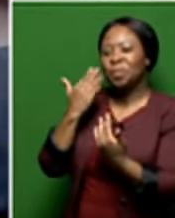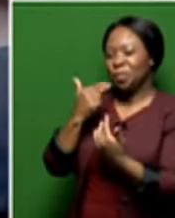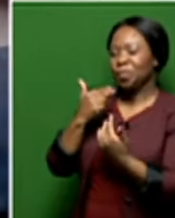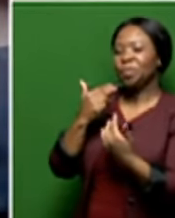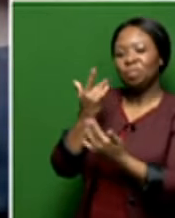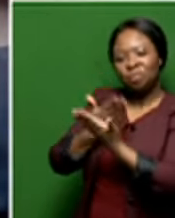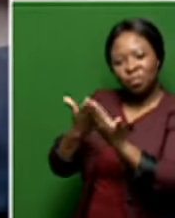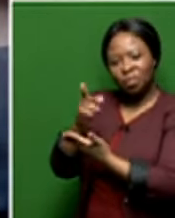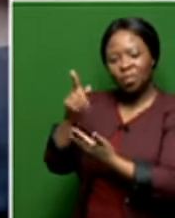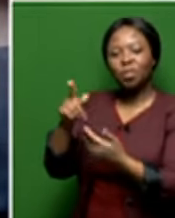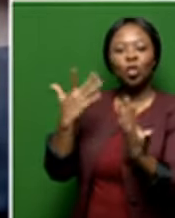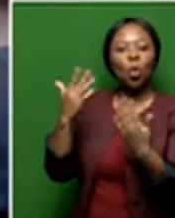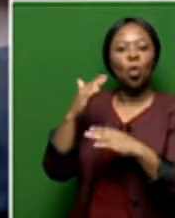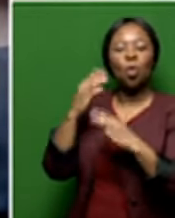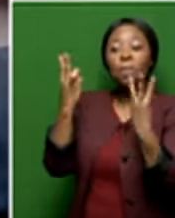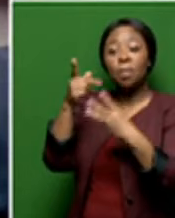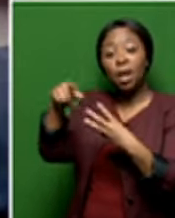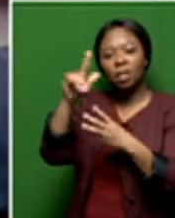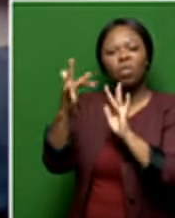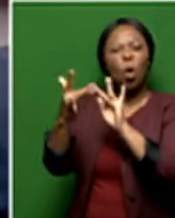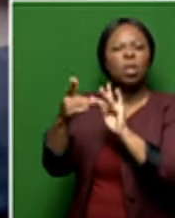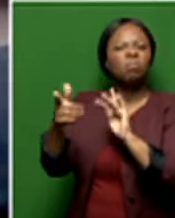man. Thank you so much for joining us. How do your fans connect with you?